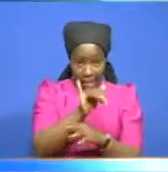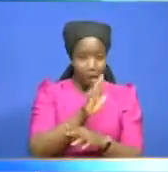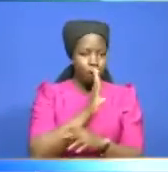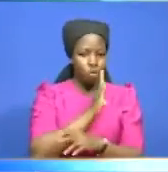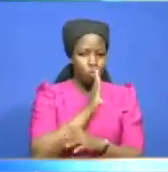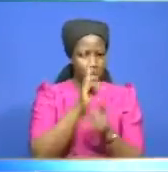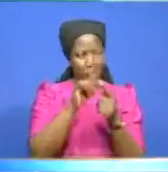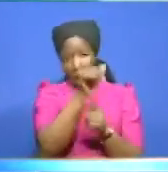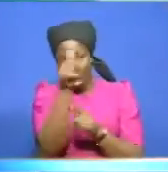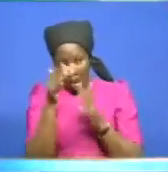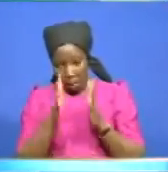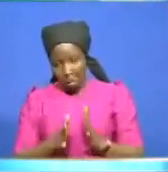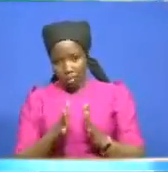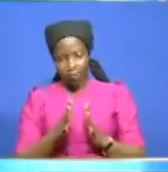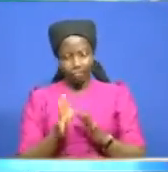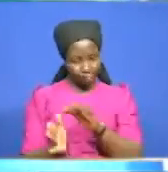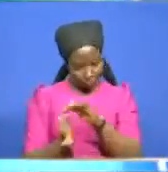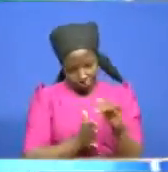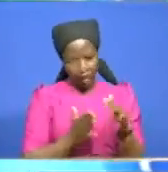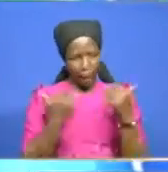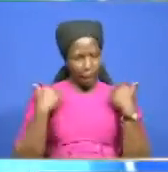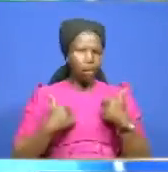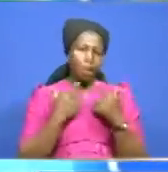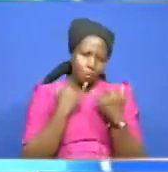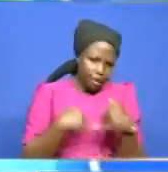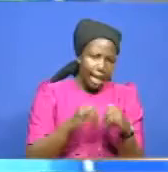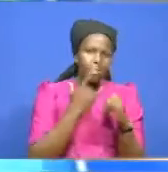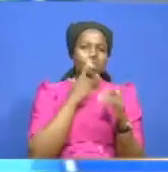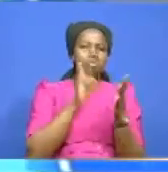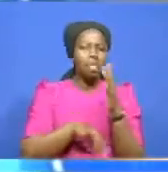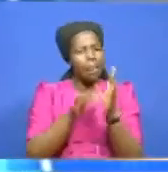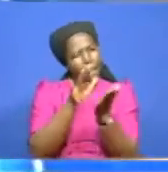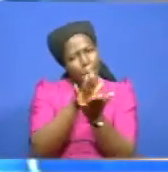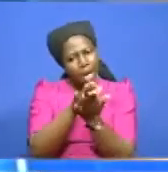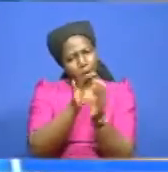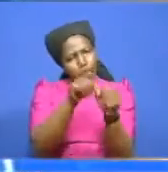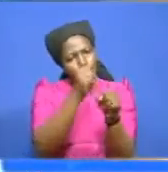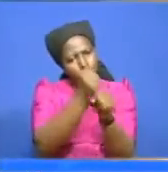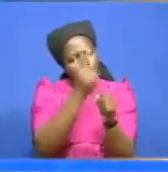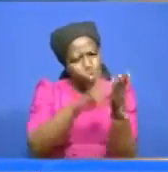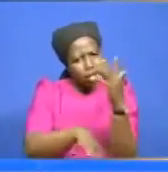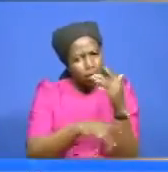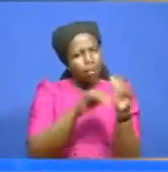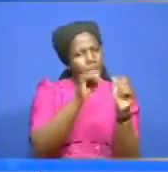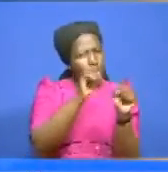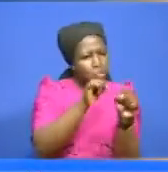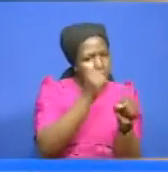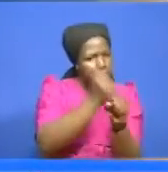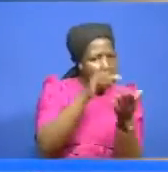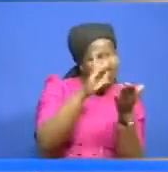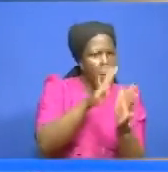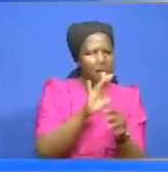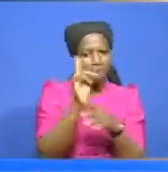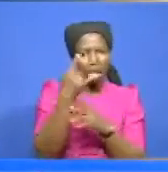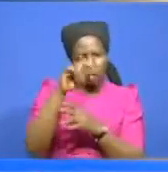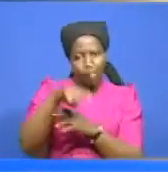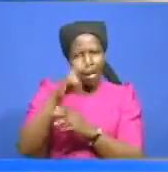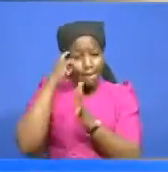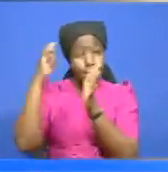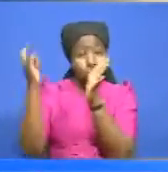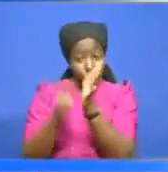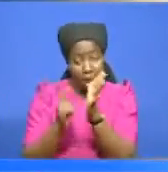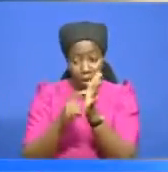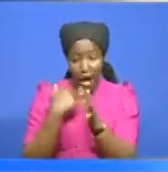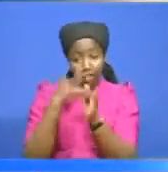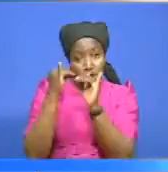to somebody else. So what am I trying to say here to your question? What can banks do? Can they do more? First, it's to recognize that there's a new player in